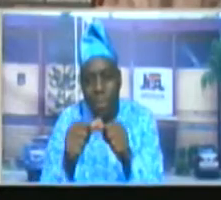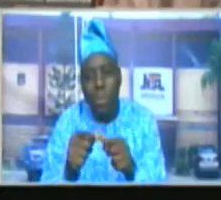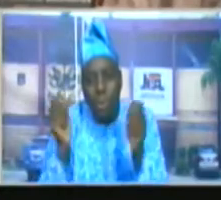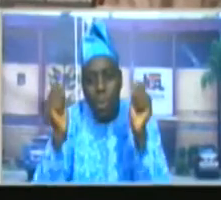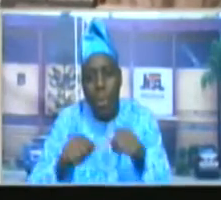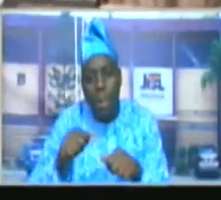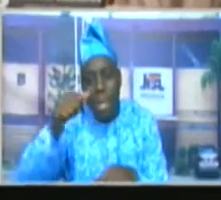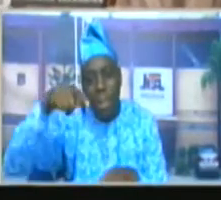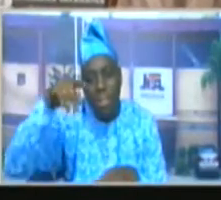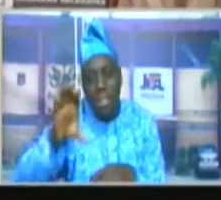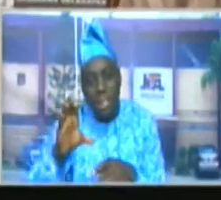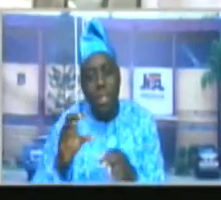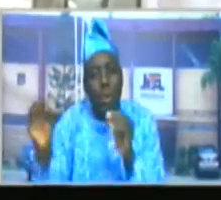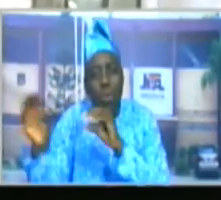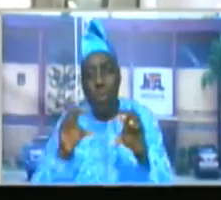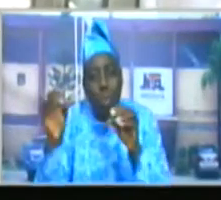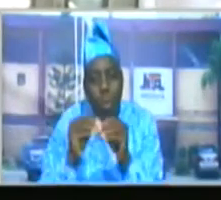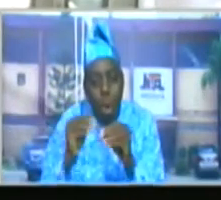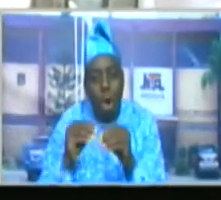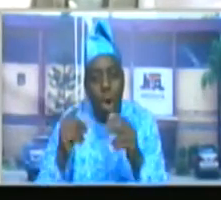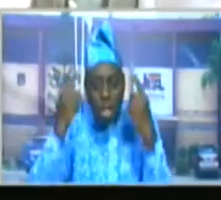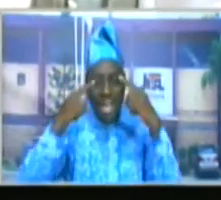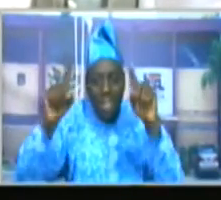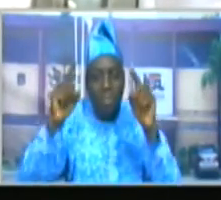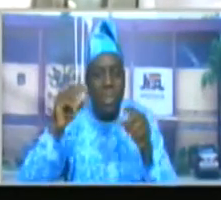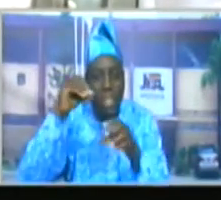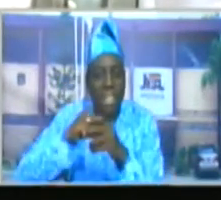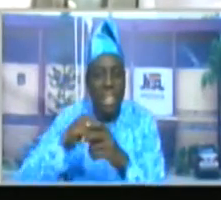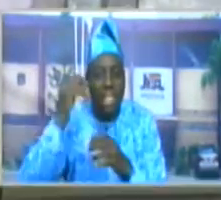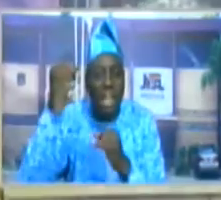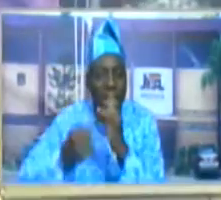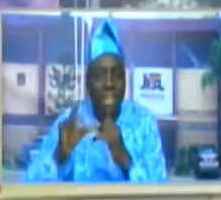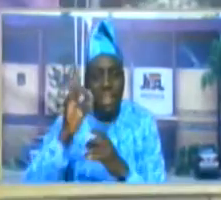APC consolidate on his achievements in the last 7 years.